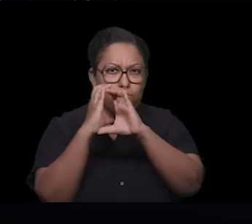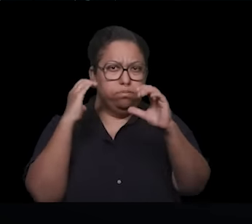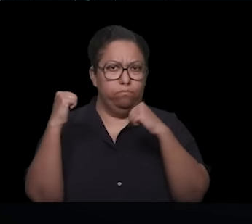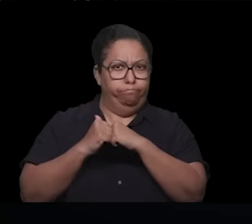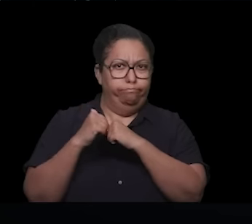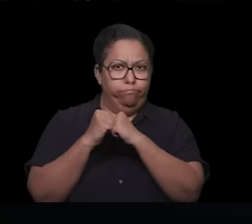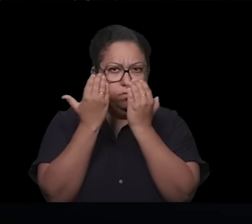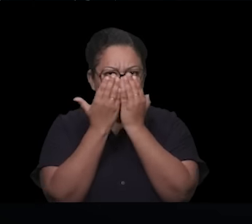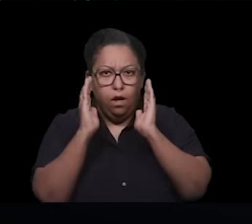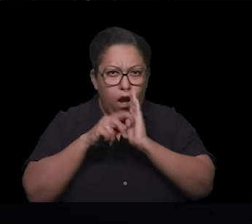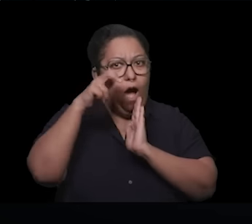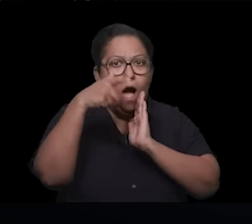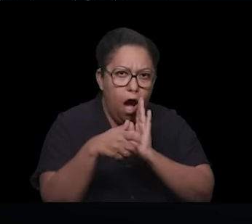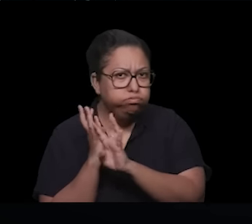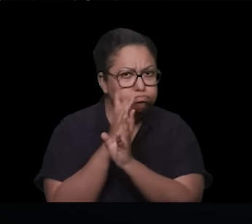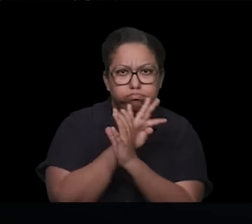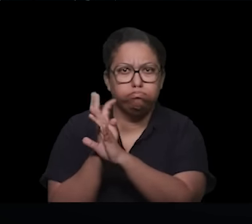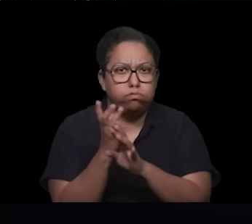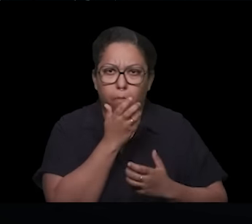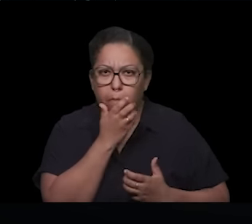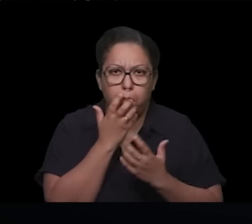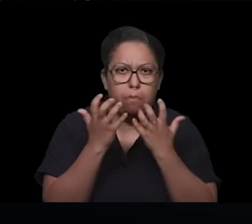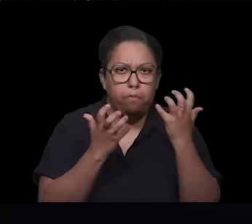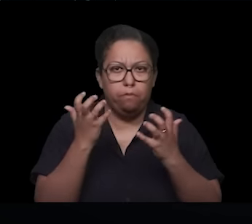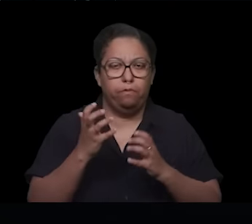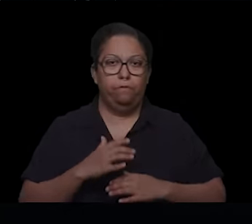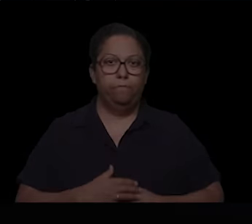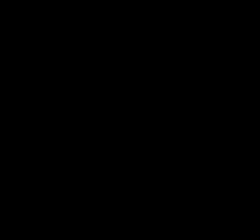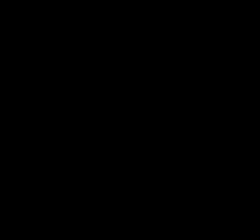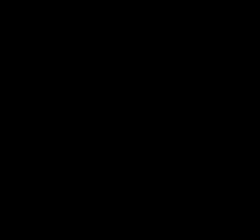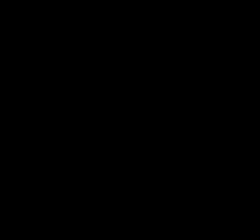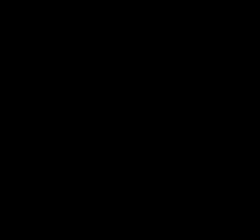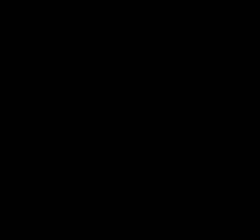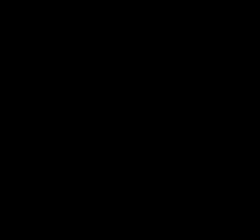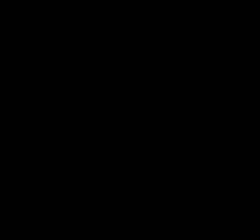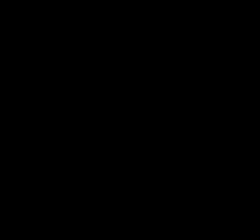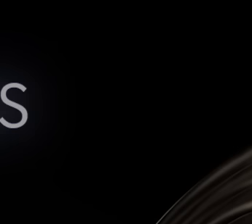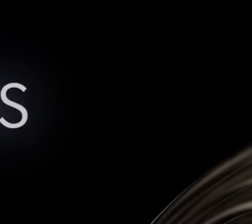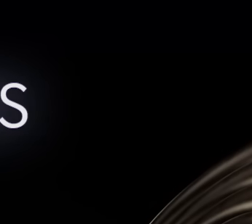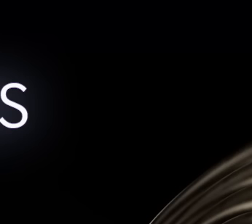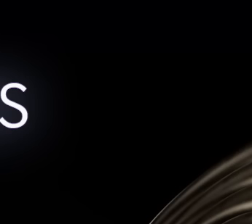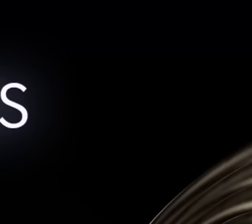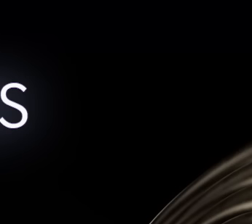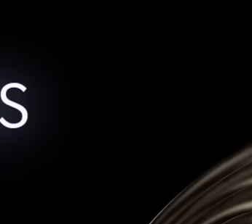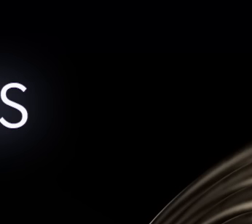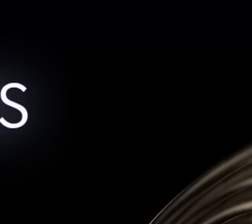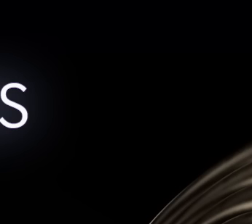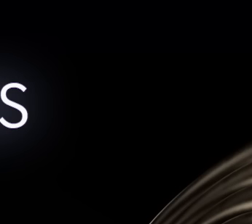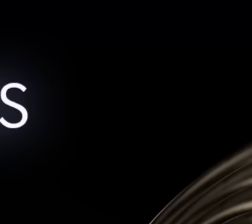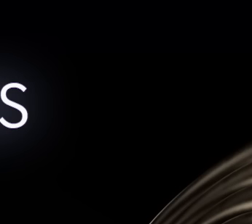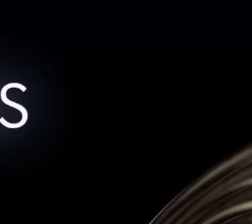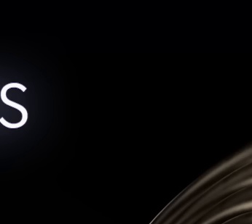Soldiers rush out of an armored truck. Go, go, go, go, go! People's Choice Awards nominee clip, film Oppenheimer, produced